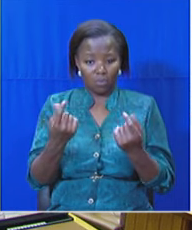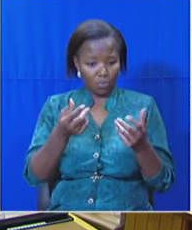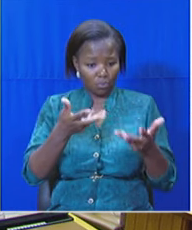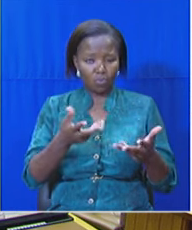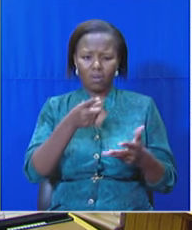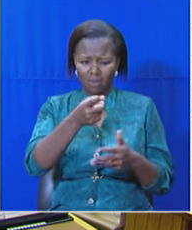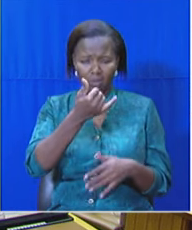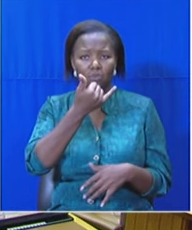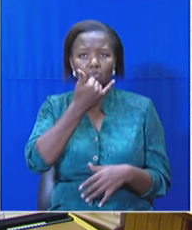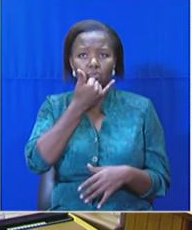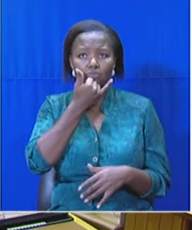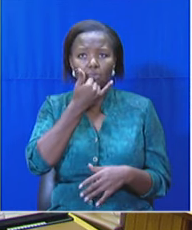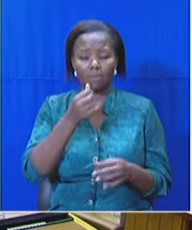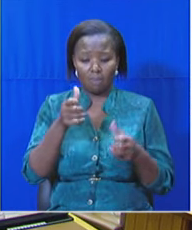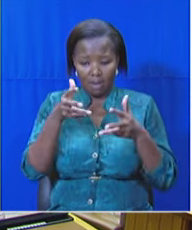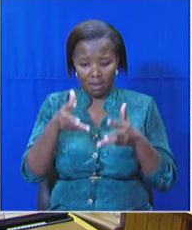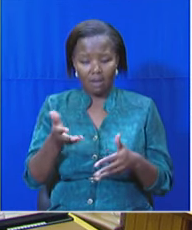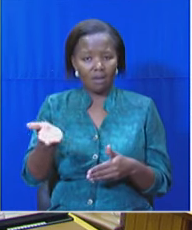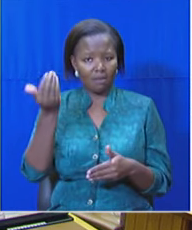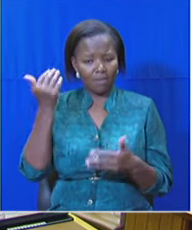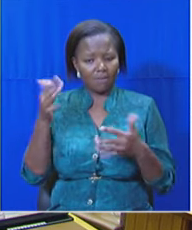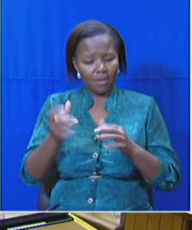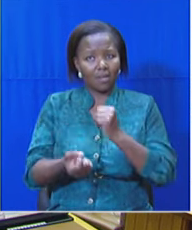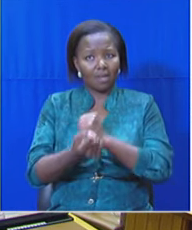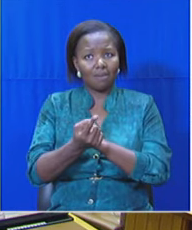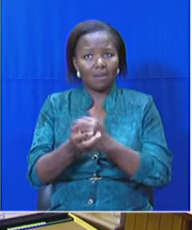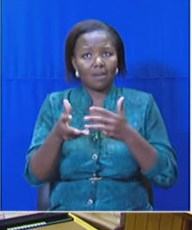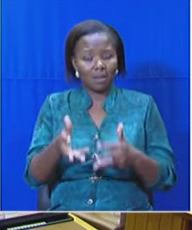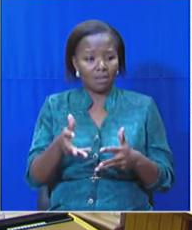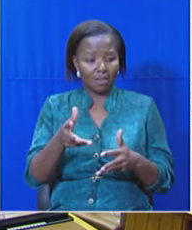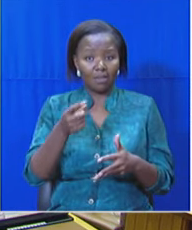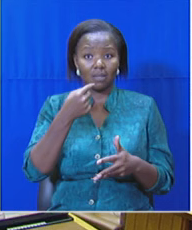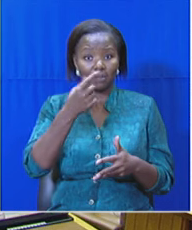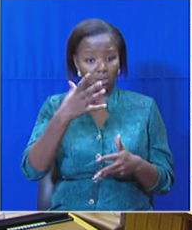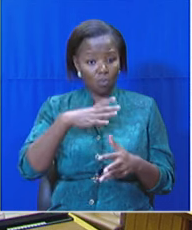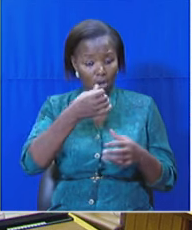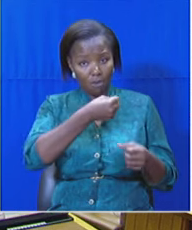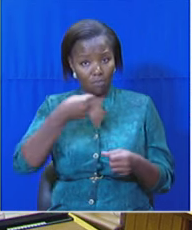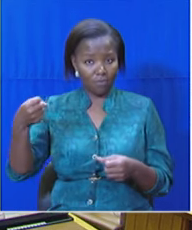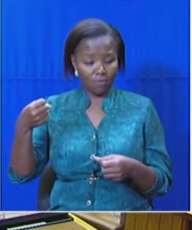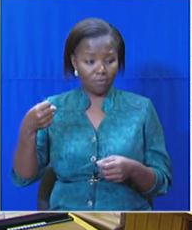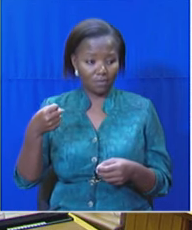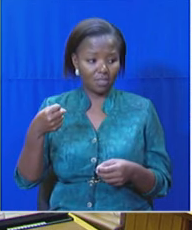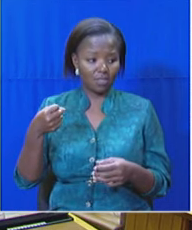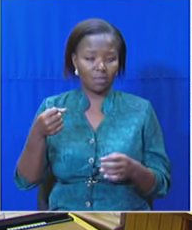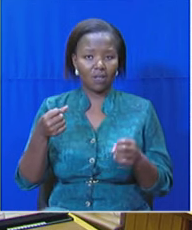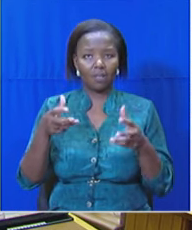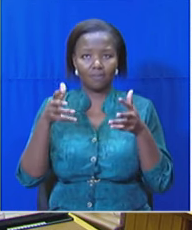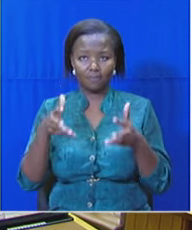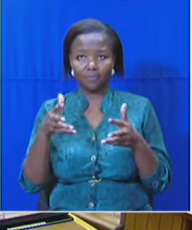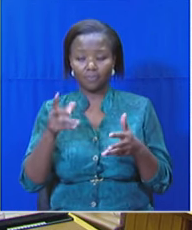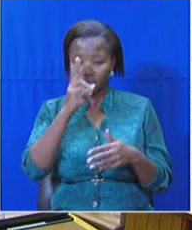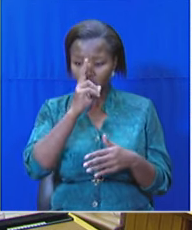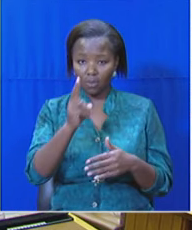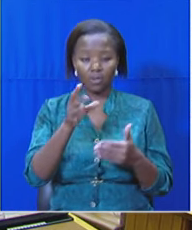is wrong. This is what we don't Honorable understand. Chairperson. You want us It to is remove wrong. you? It is wrong. Honorable It is Chairperson, not the taking us honorable anywhere. member